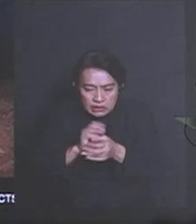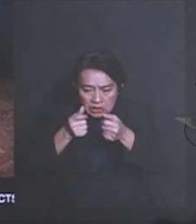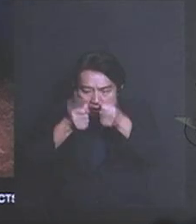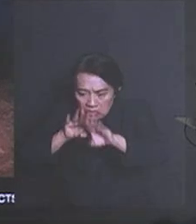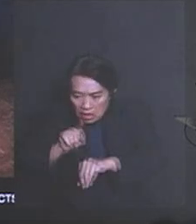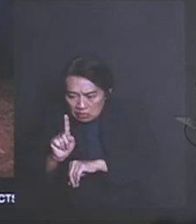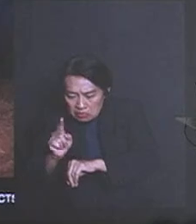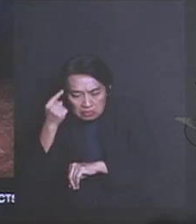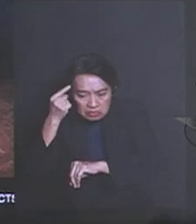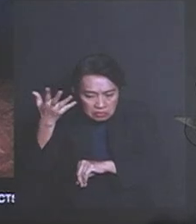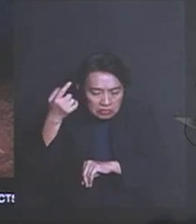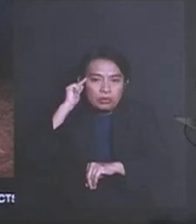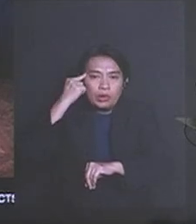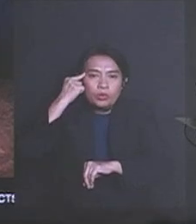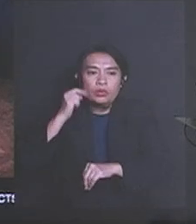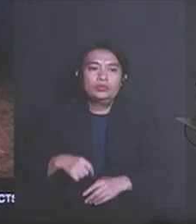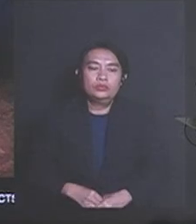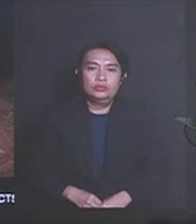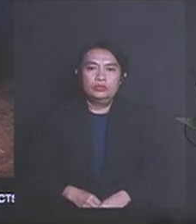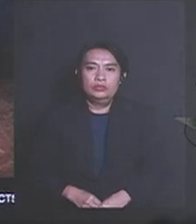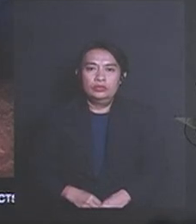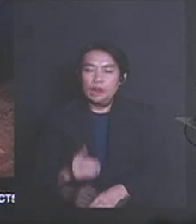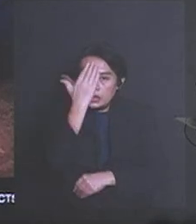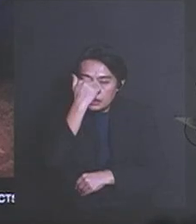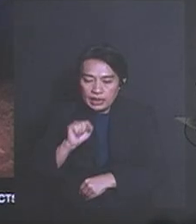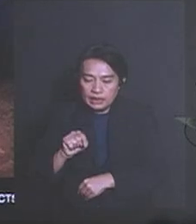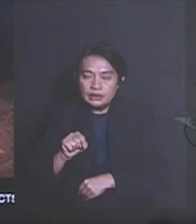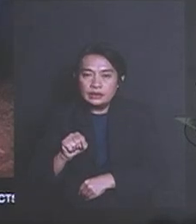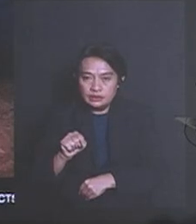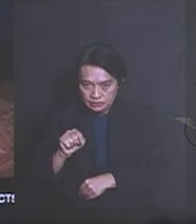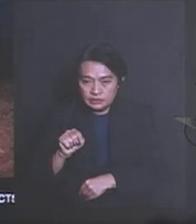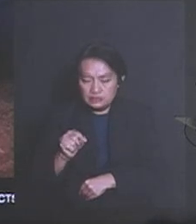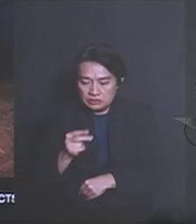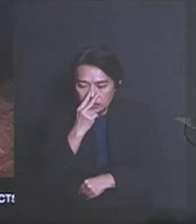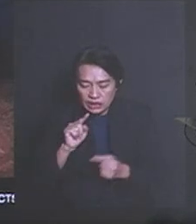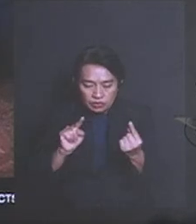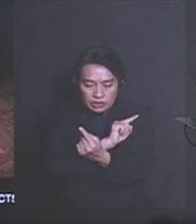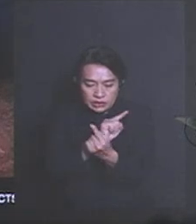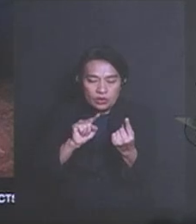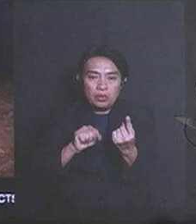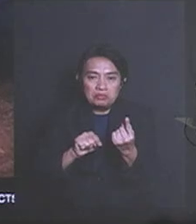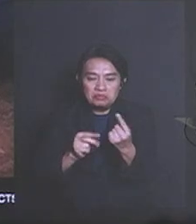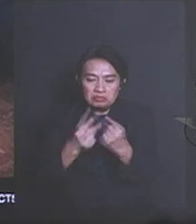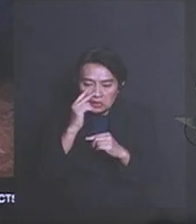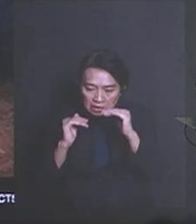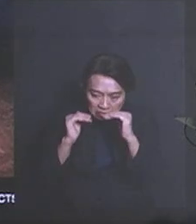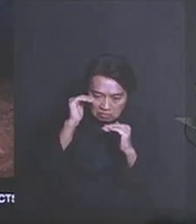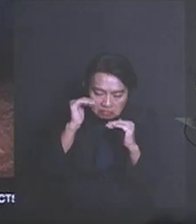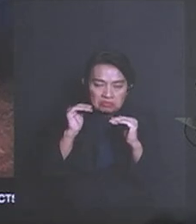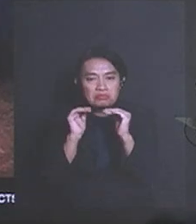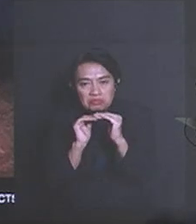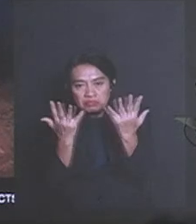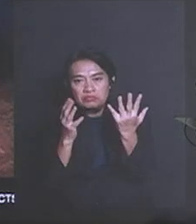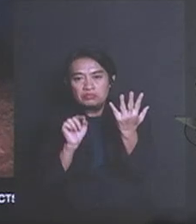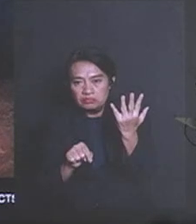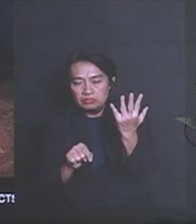critical gap within our society, also a big gap of our profession as an architect with people of